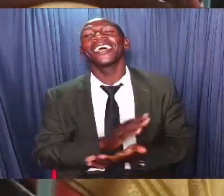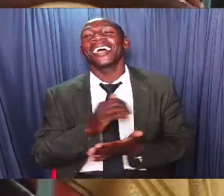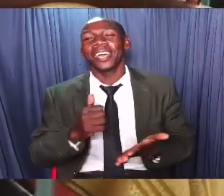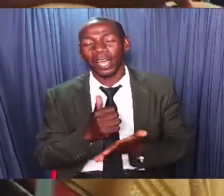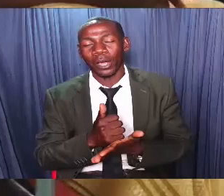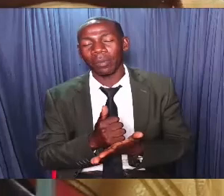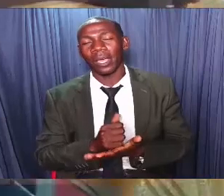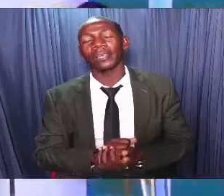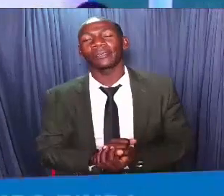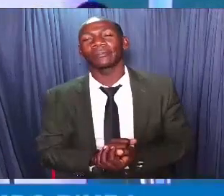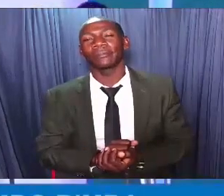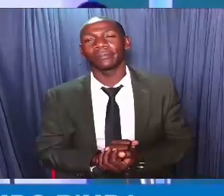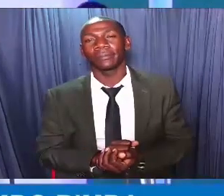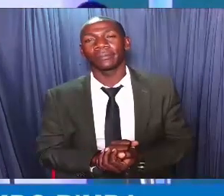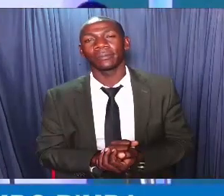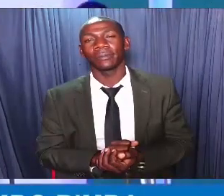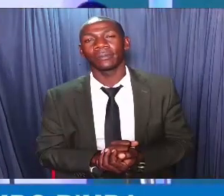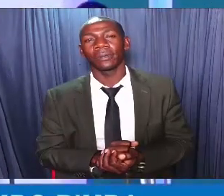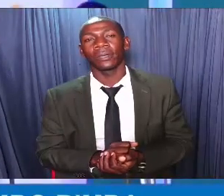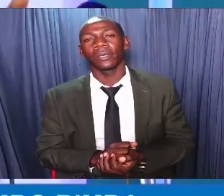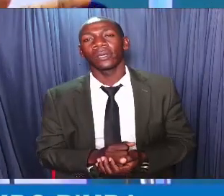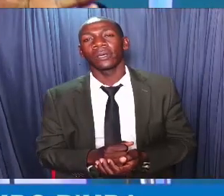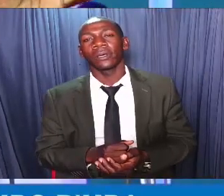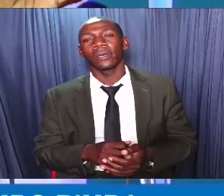Amen. Amen. Mana vifaa vimnuliwa ili